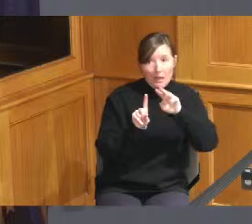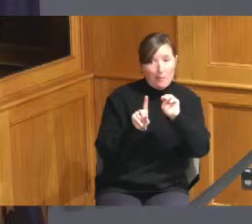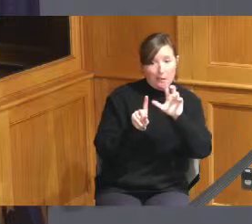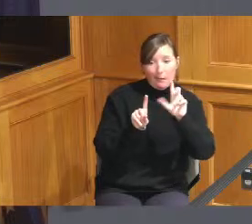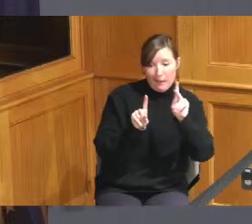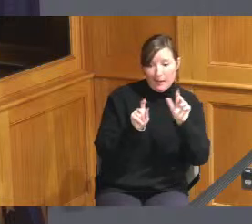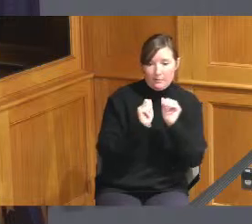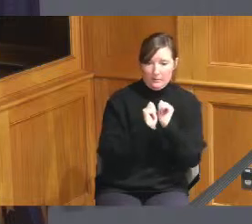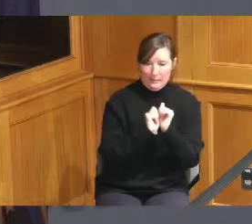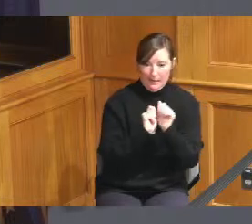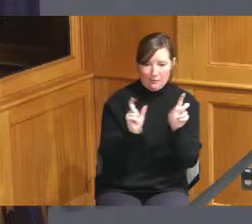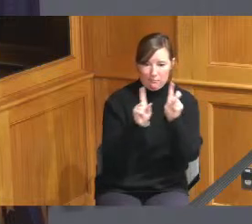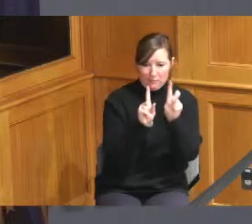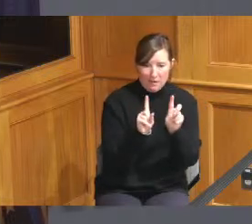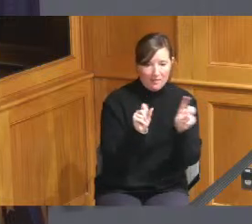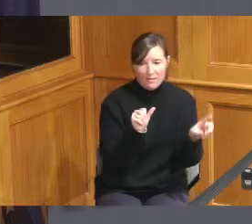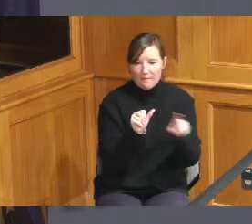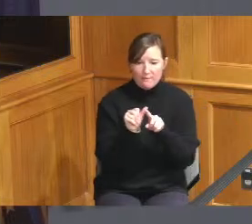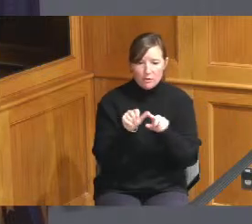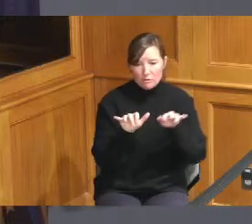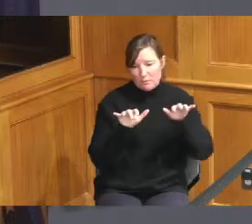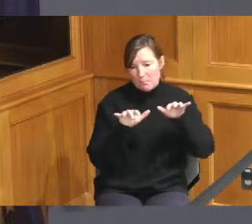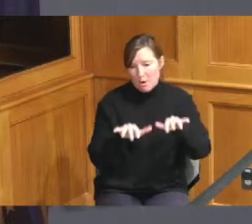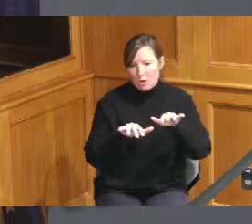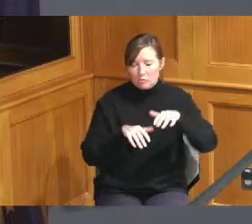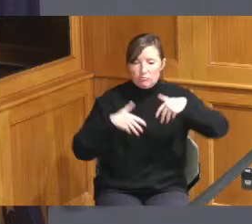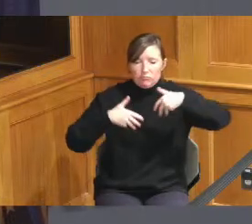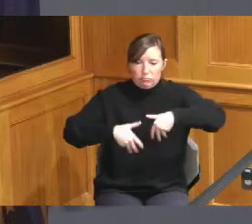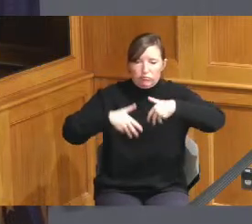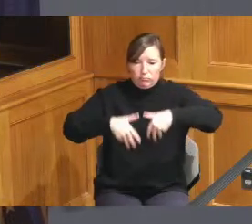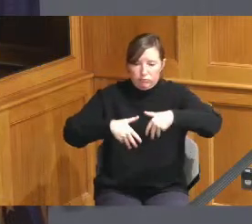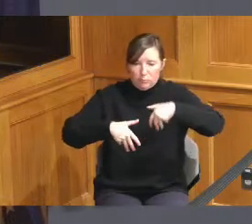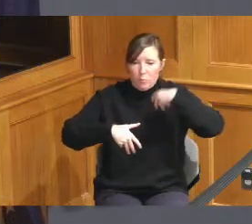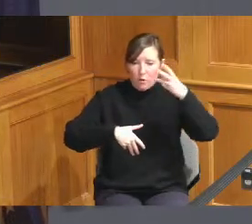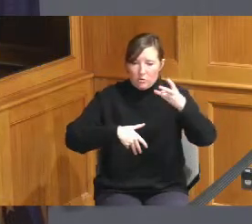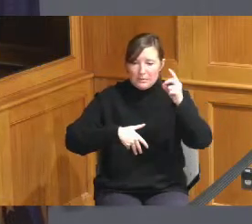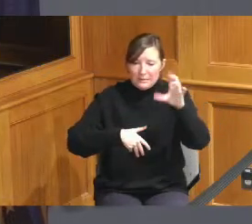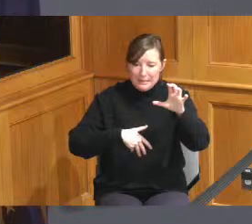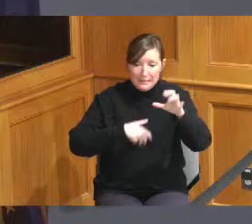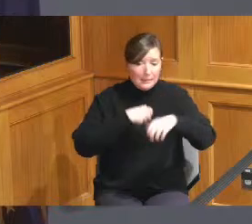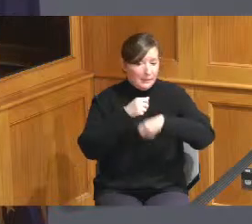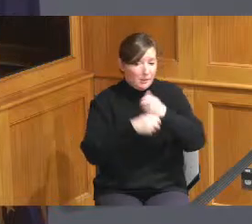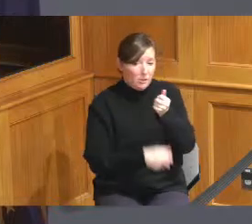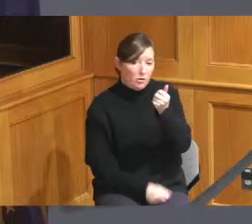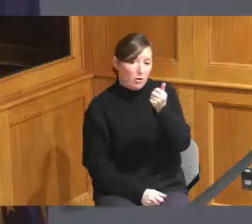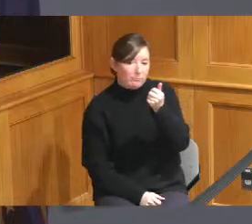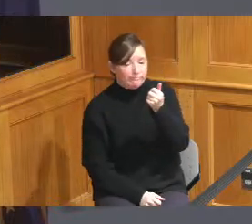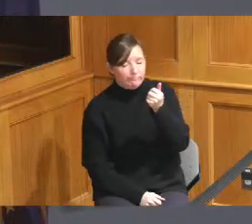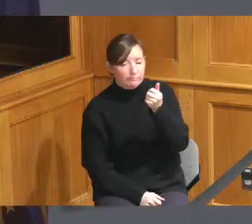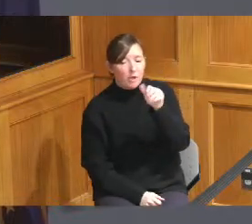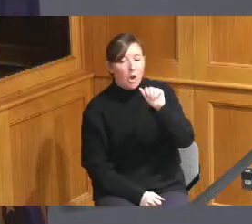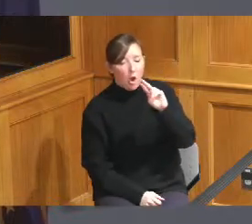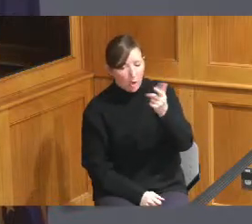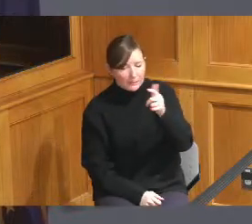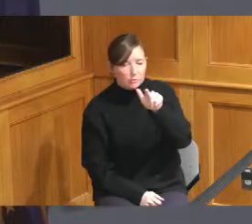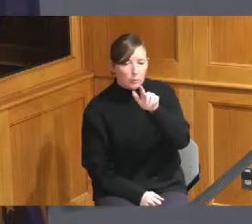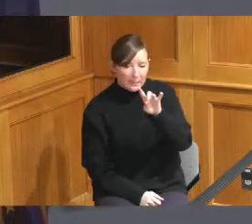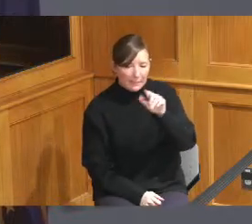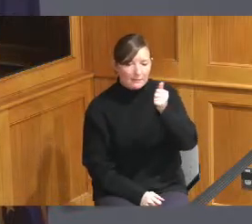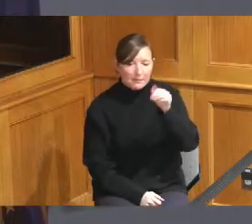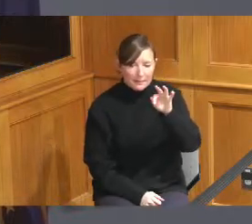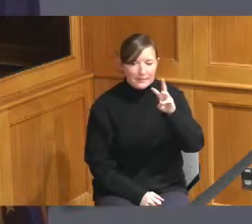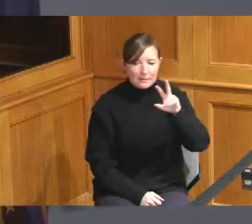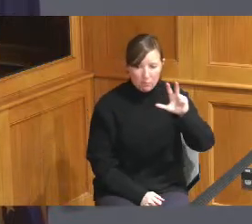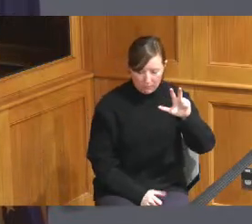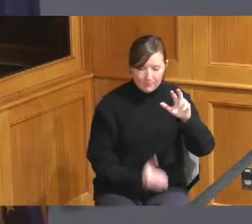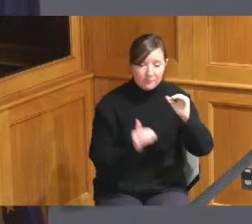and others at the first march on Washington on August 28, 1963. And whereas Ruby